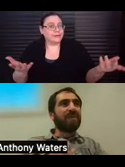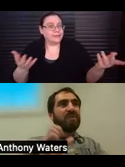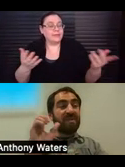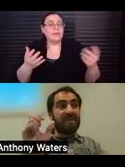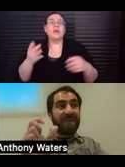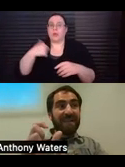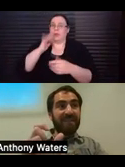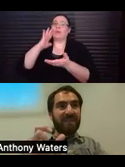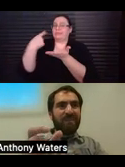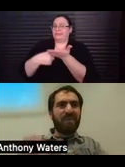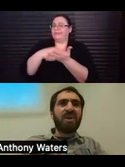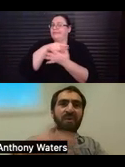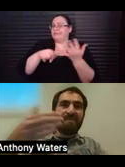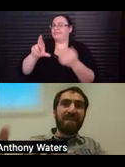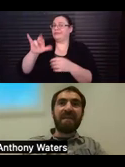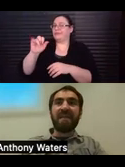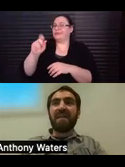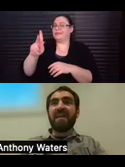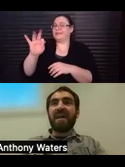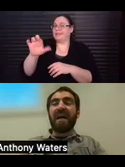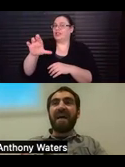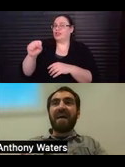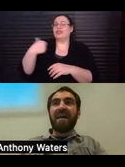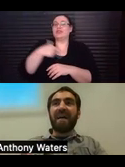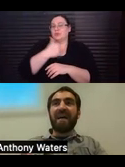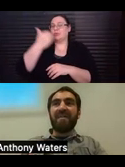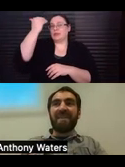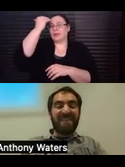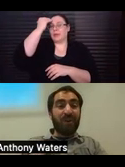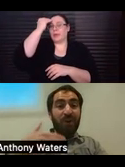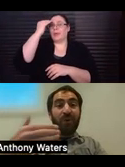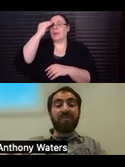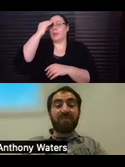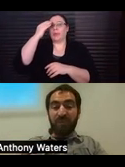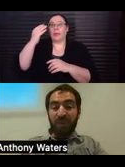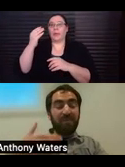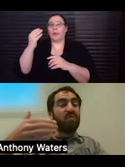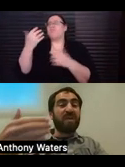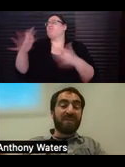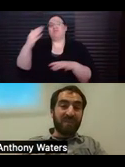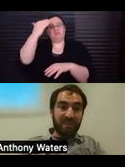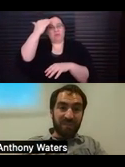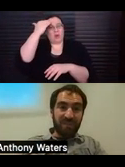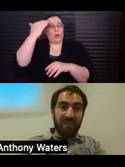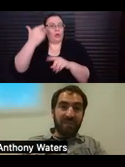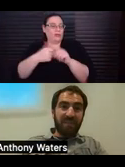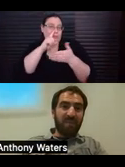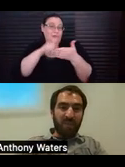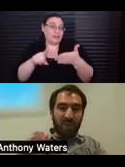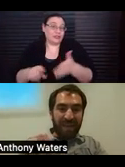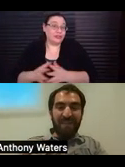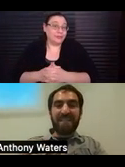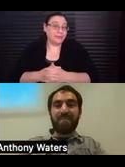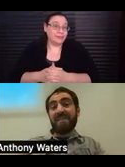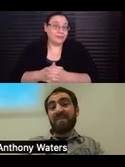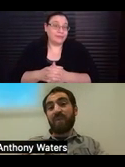talk about those risk factors that we know to be that are known from research. So